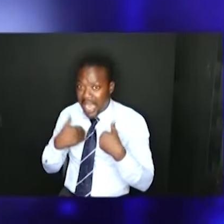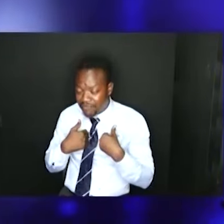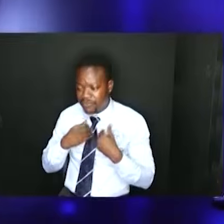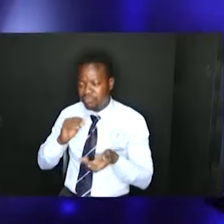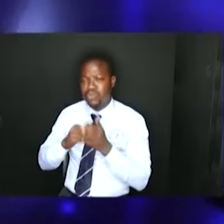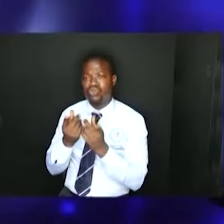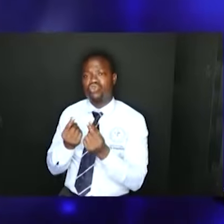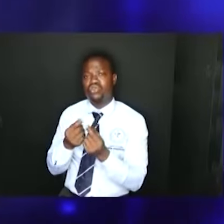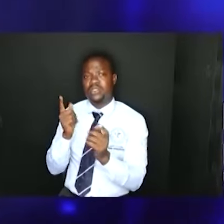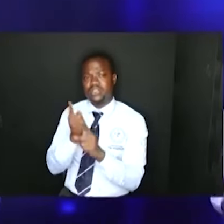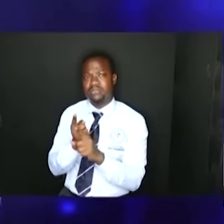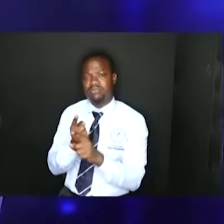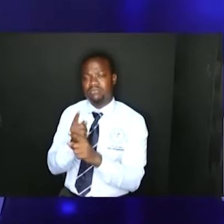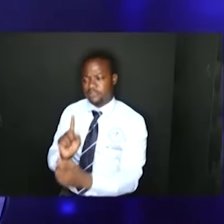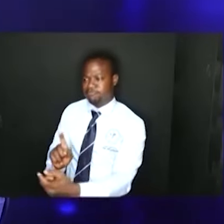on.